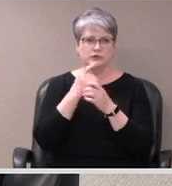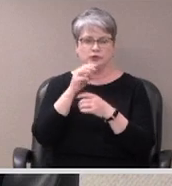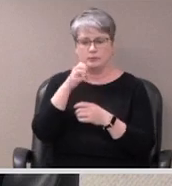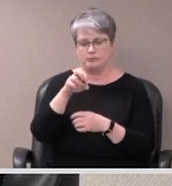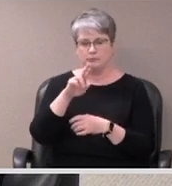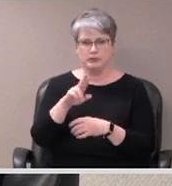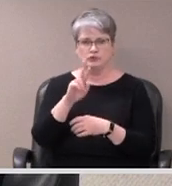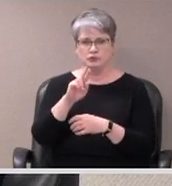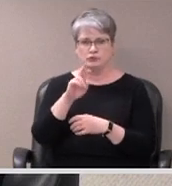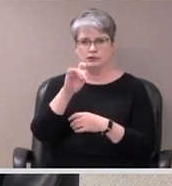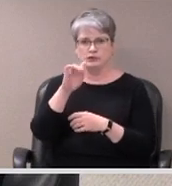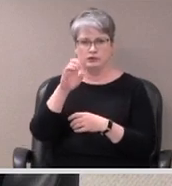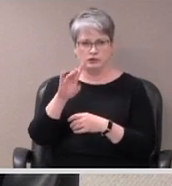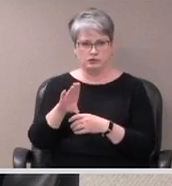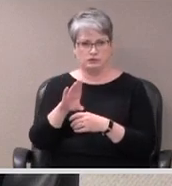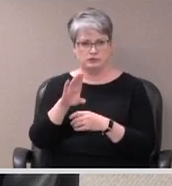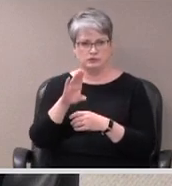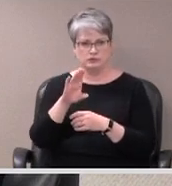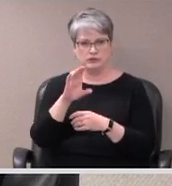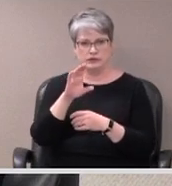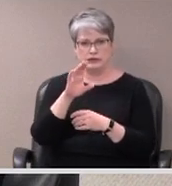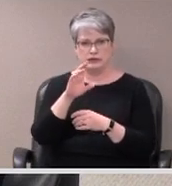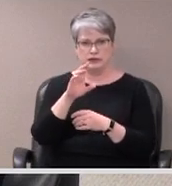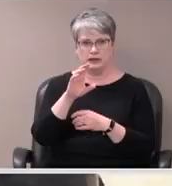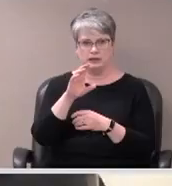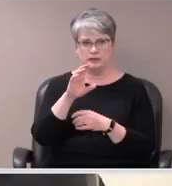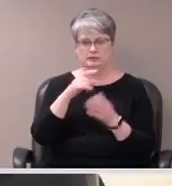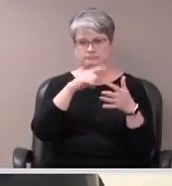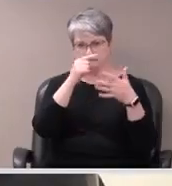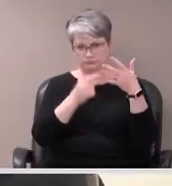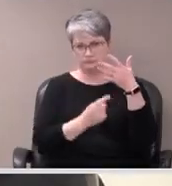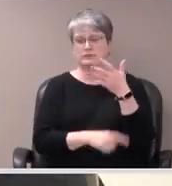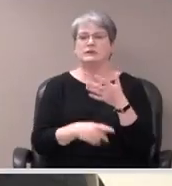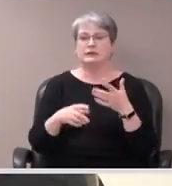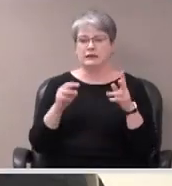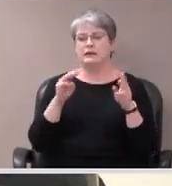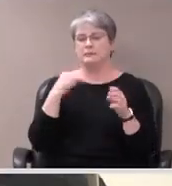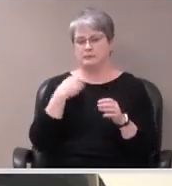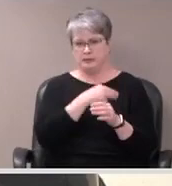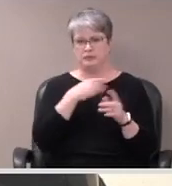David Hoon, Candace Crawford Morrison, and Crystal Bowling.